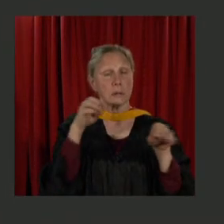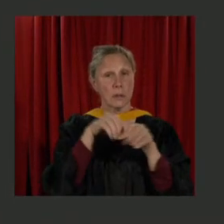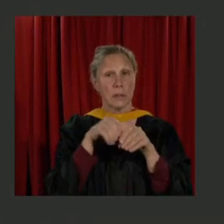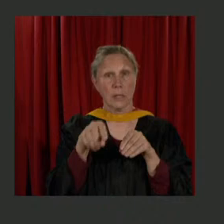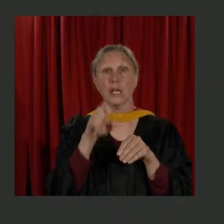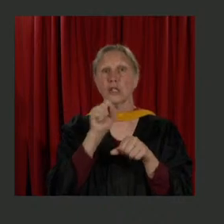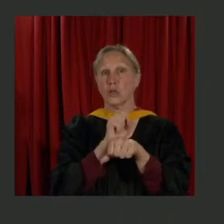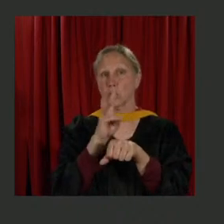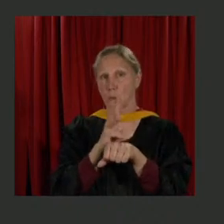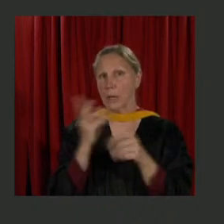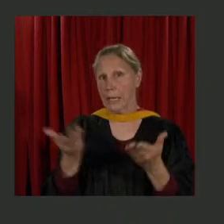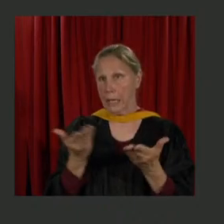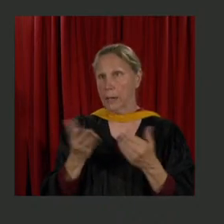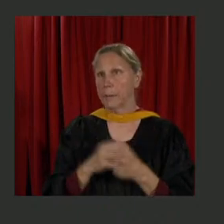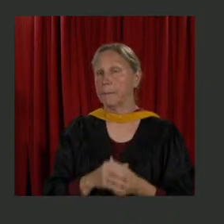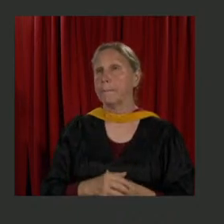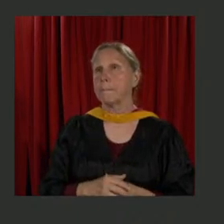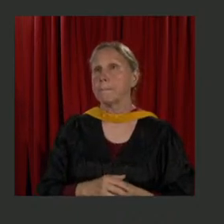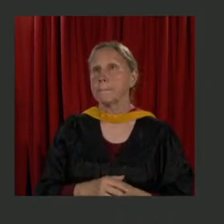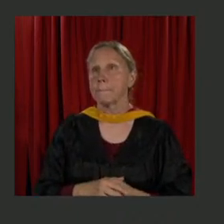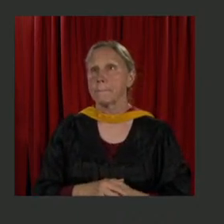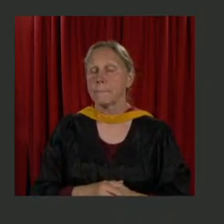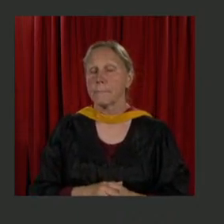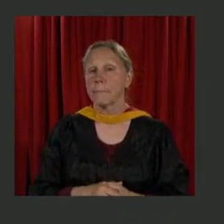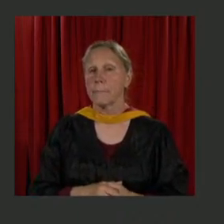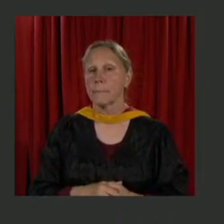degree while attending the U of A.